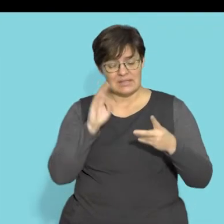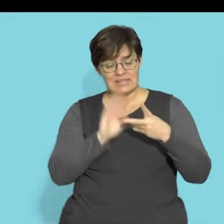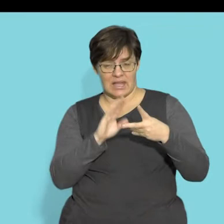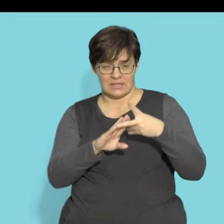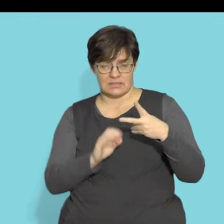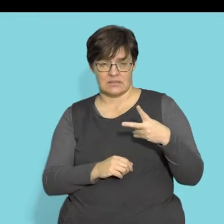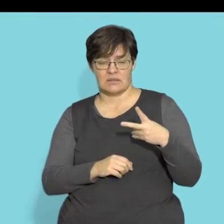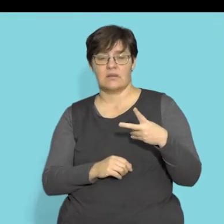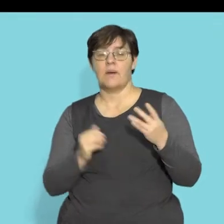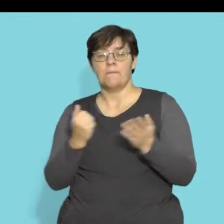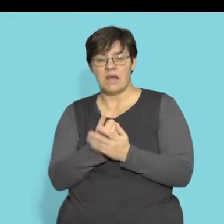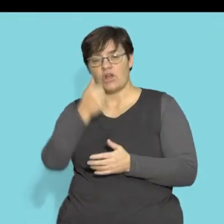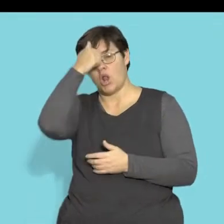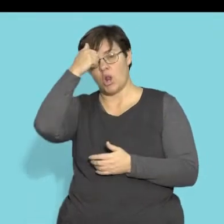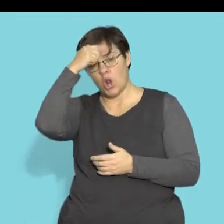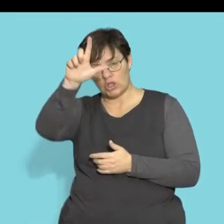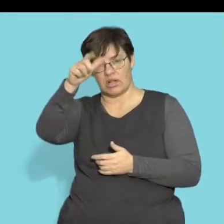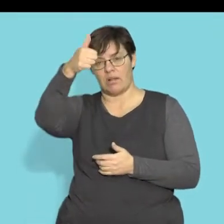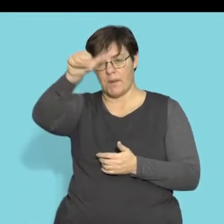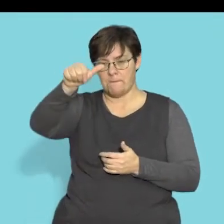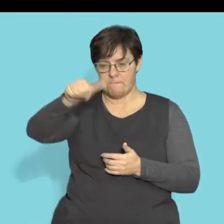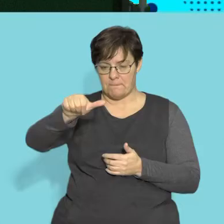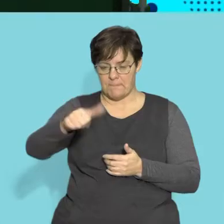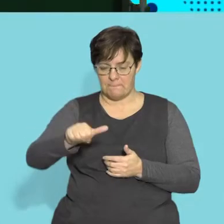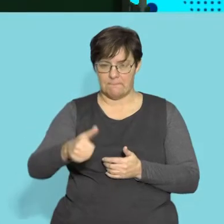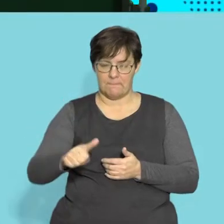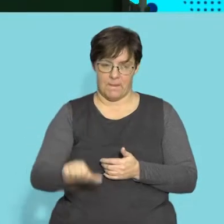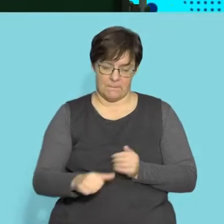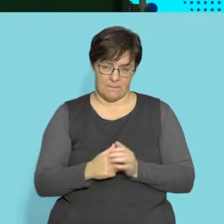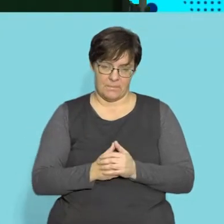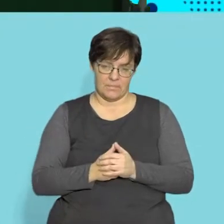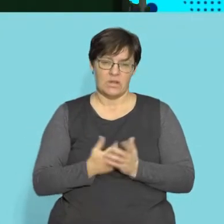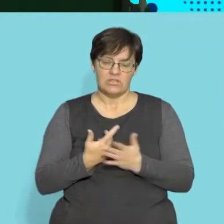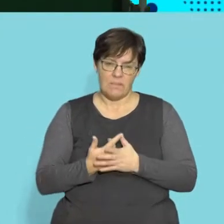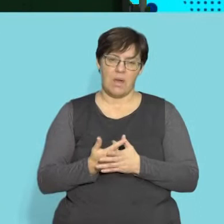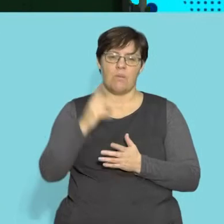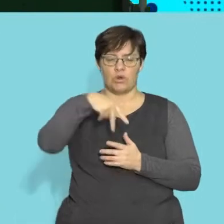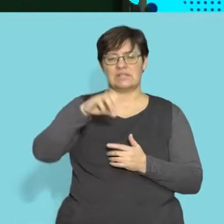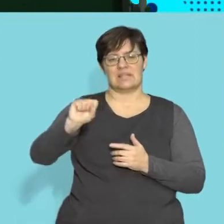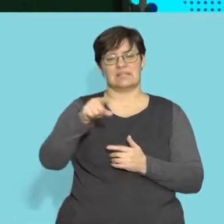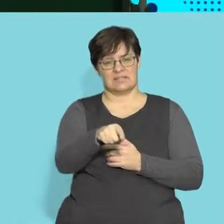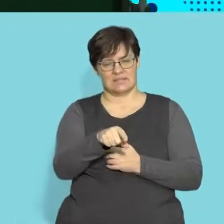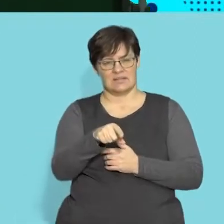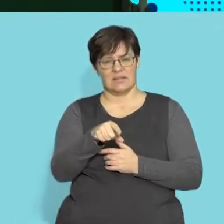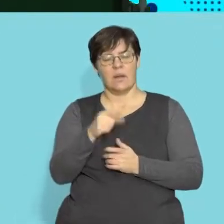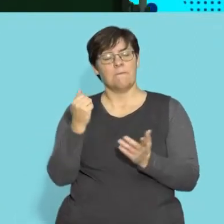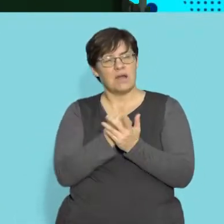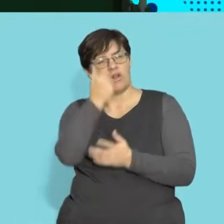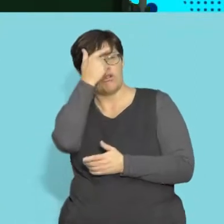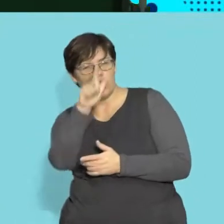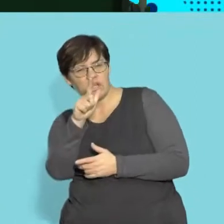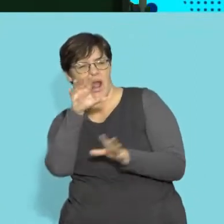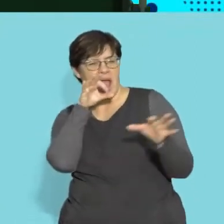second part of it is that there has to be a logical sequence. As with the process of protein synthesis, we need to logically